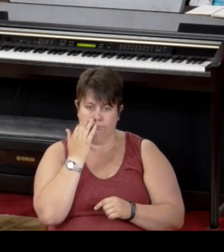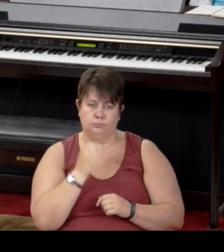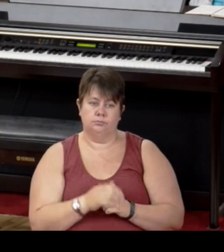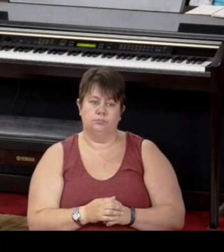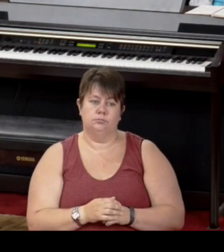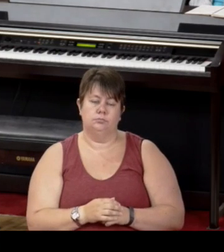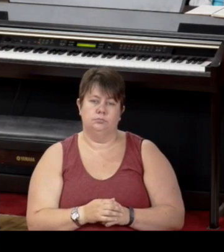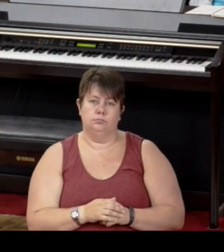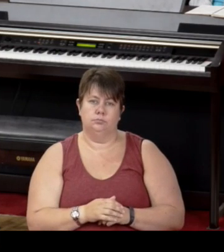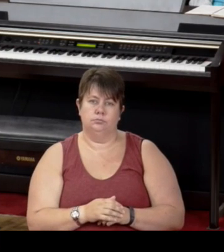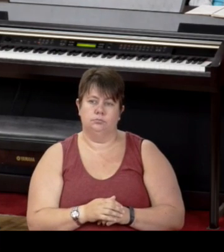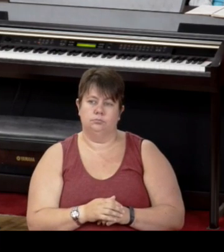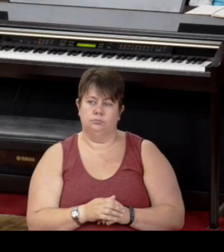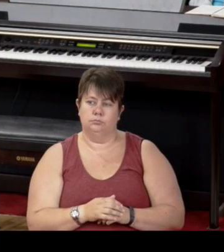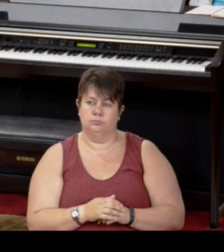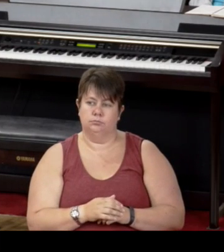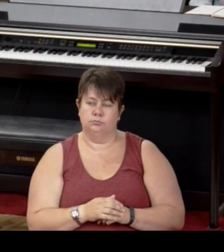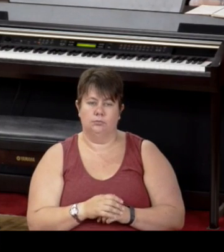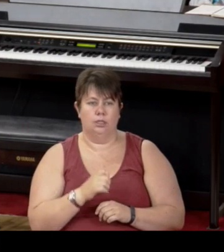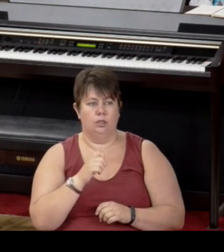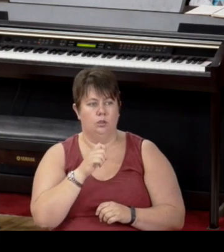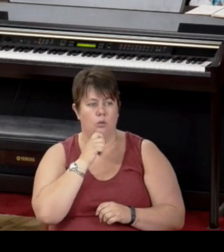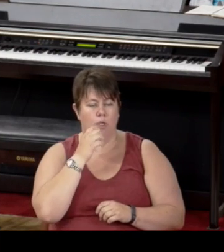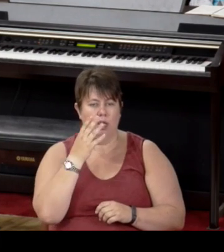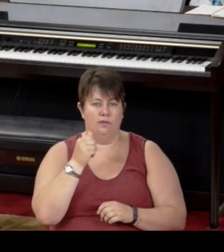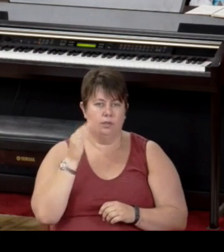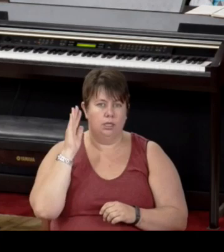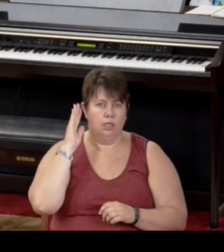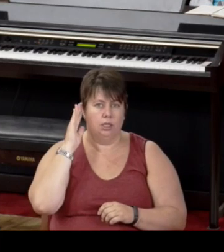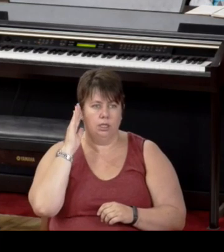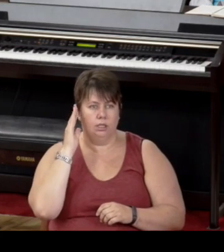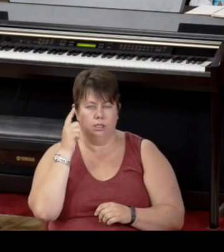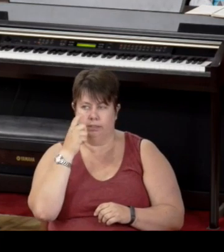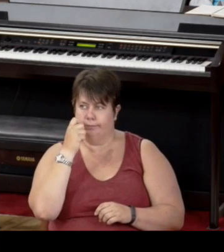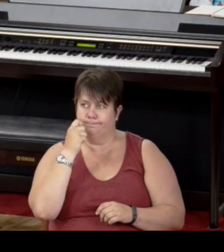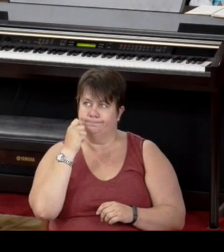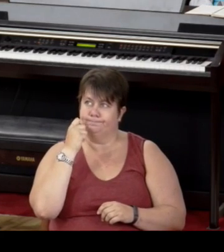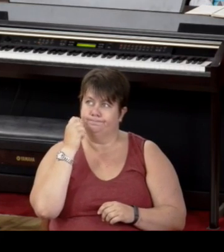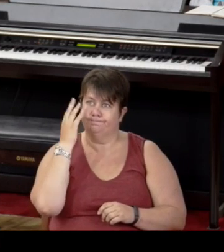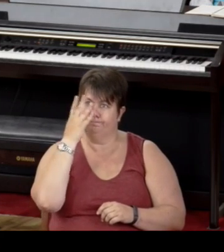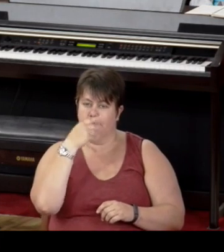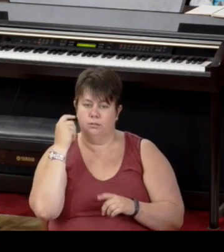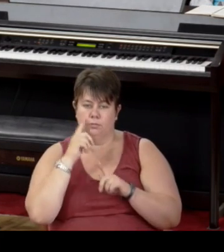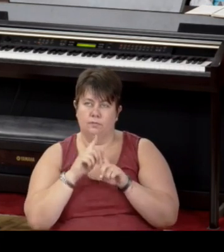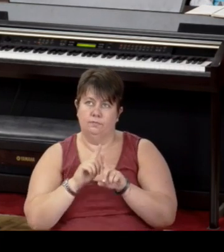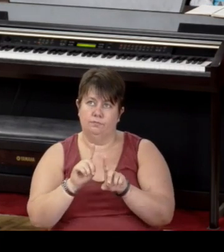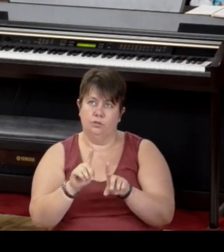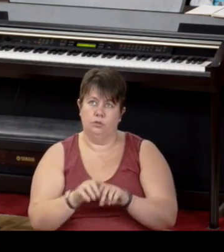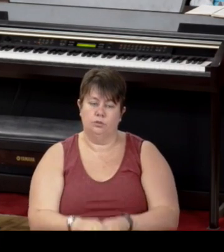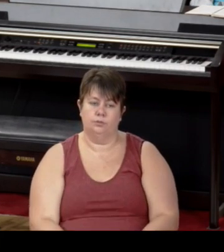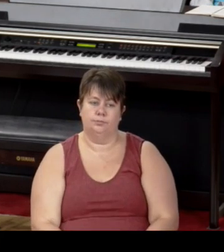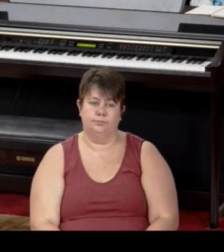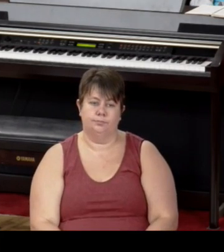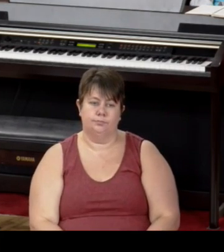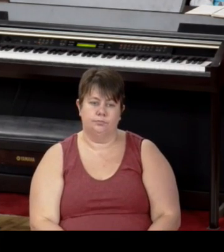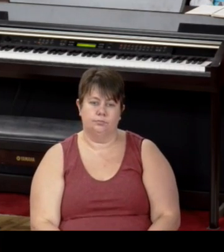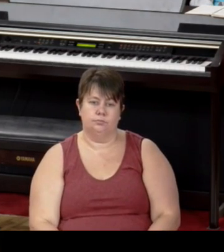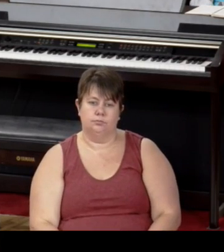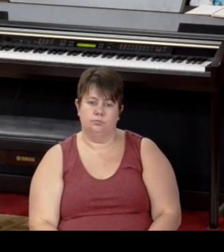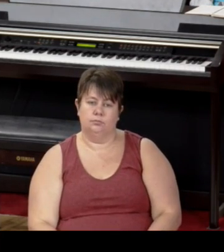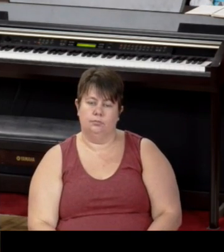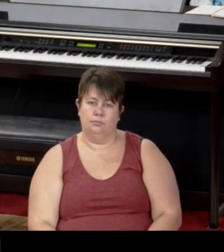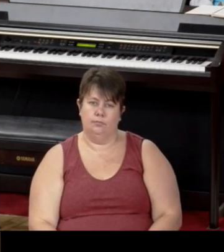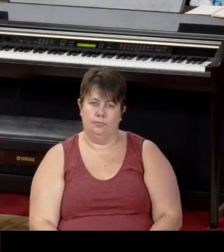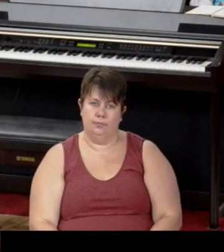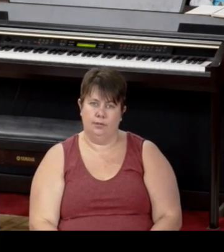says, let him who has ears hear what the Spirit says to these churches. And so the challenge of Jesus to us as